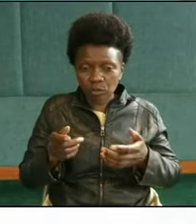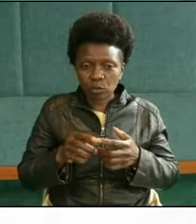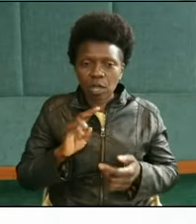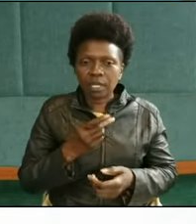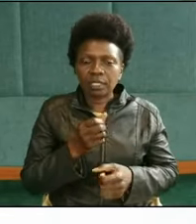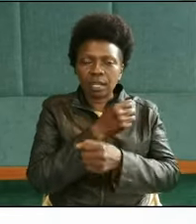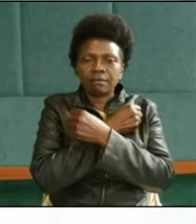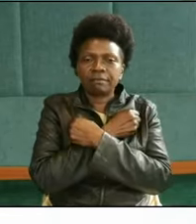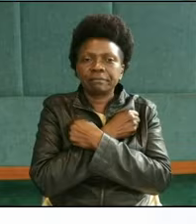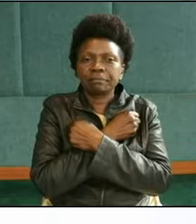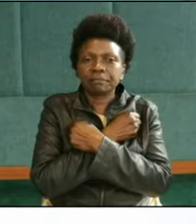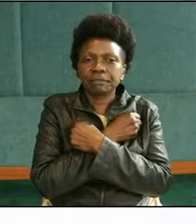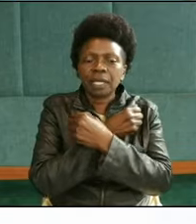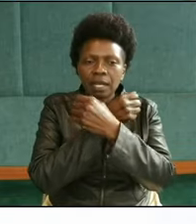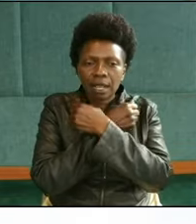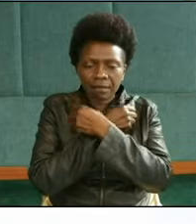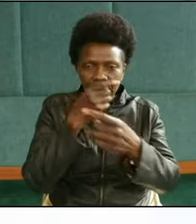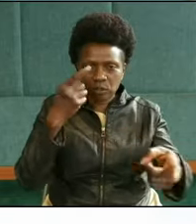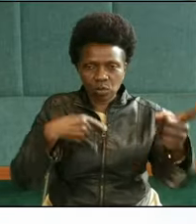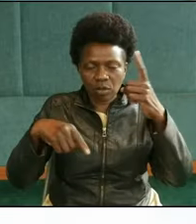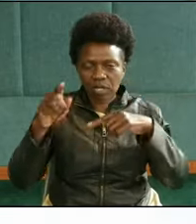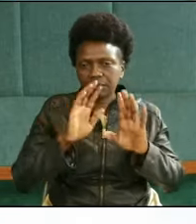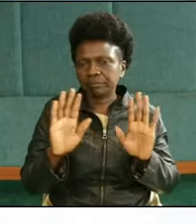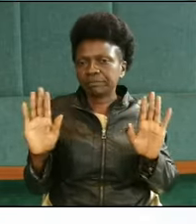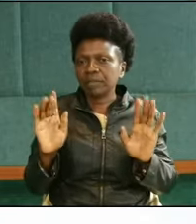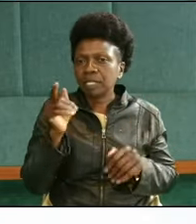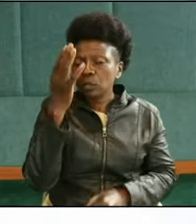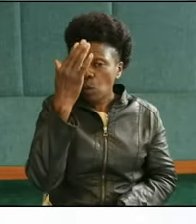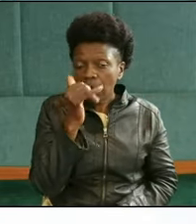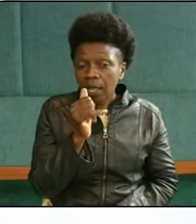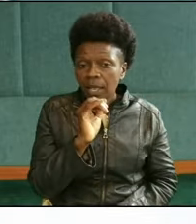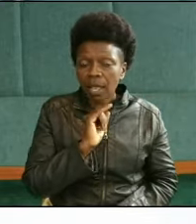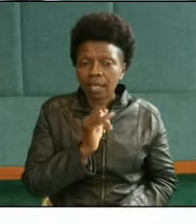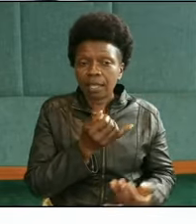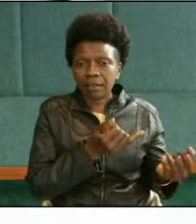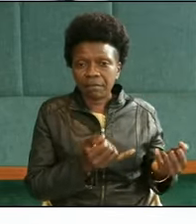love. Love has conquered. This is why